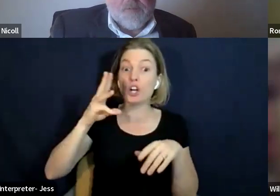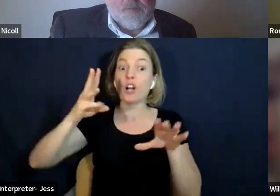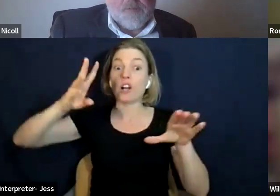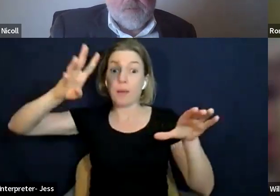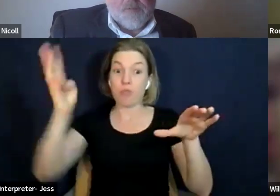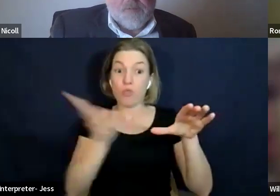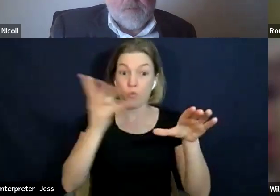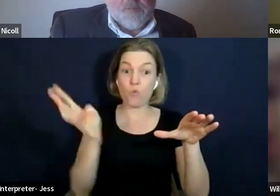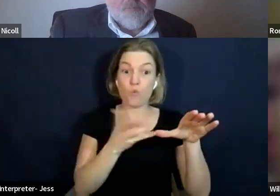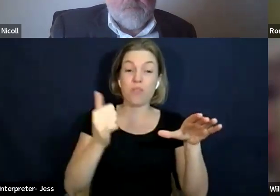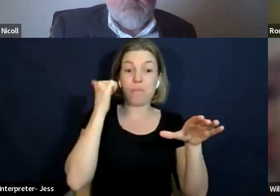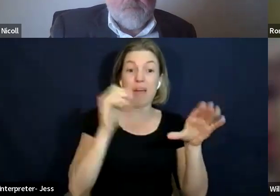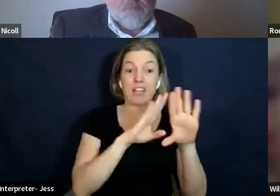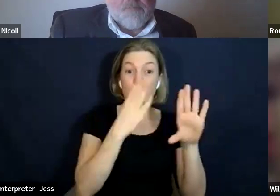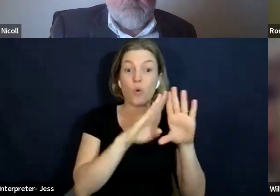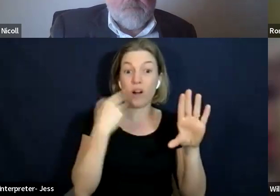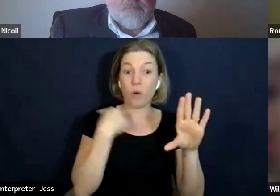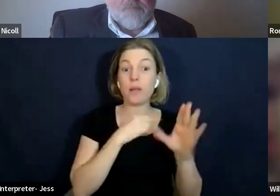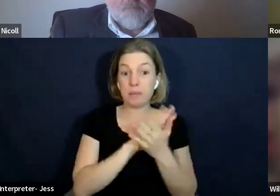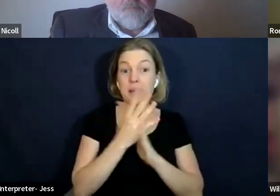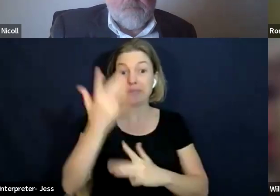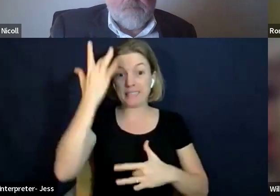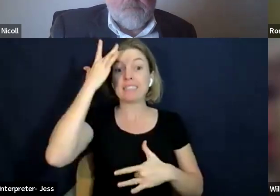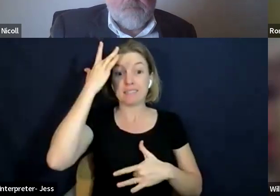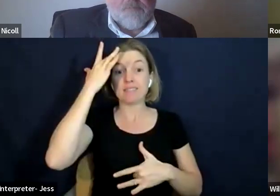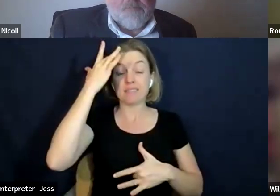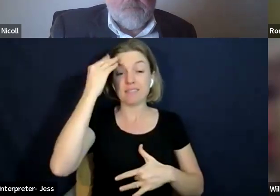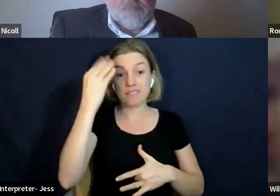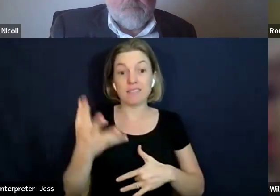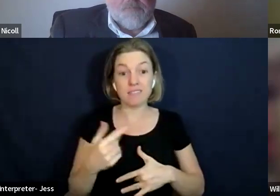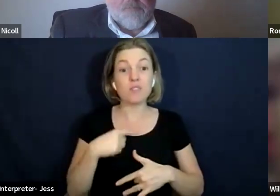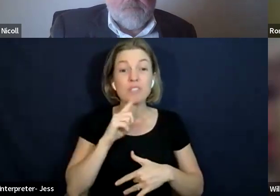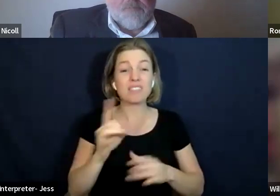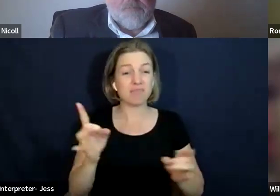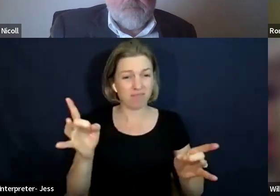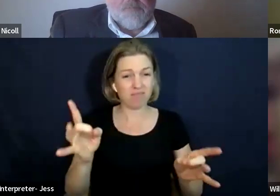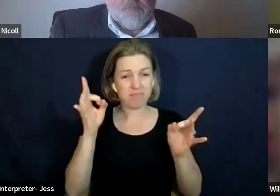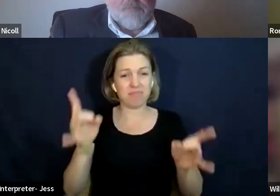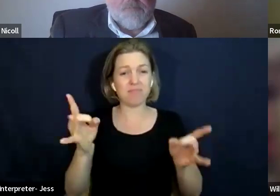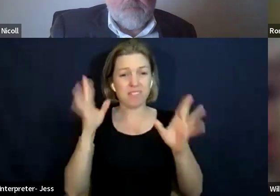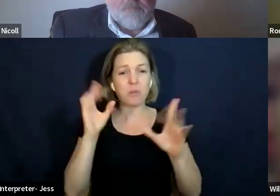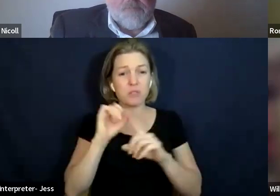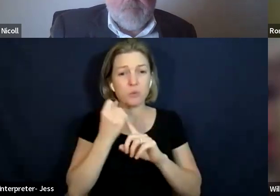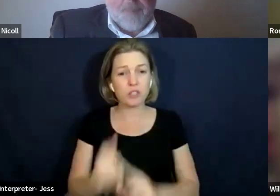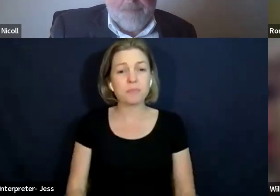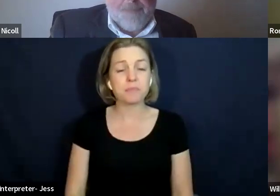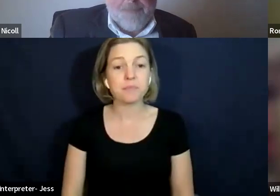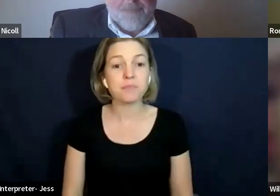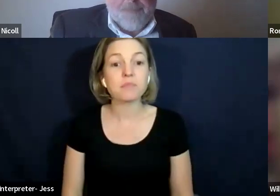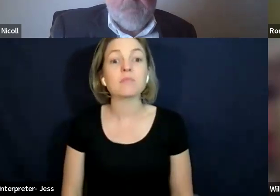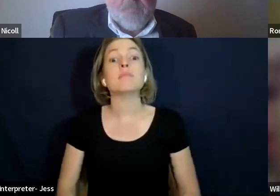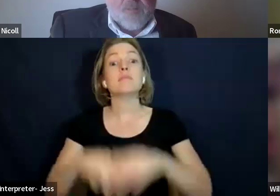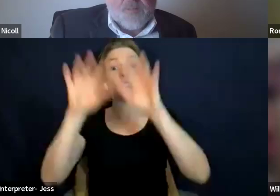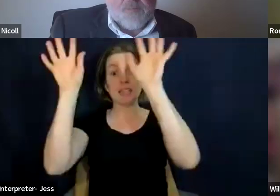and it made us sick. And it's a terrible, terrible situation. Climate change